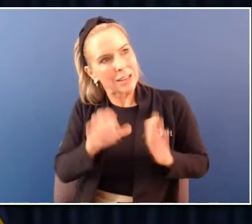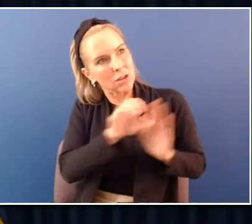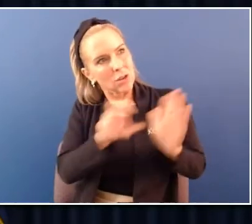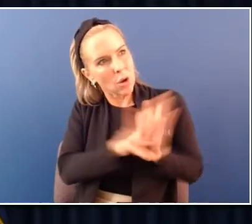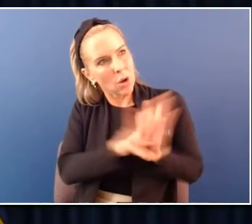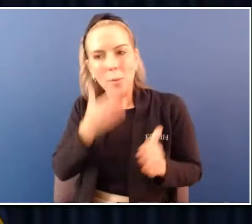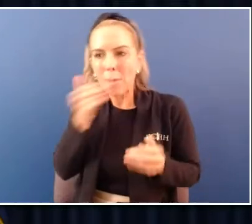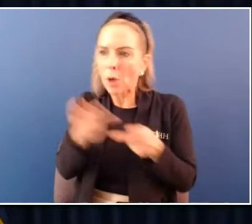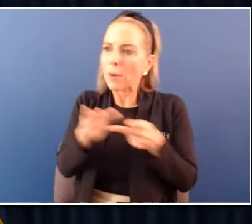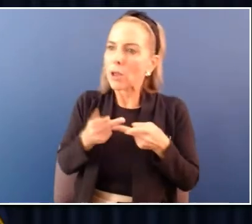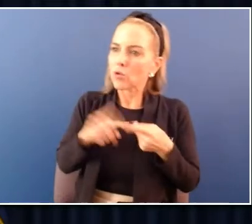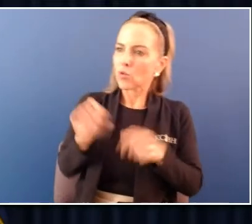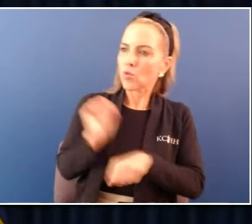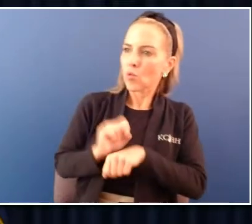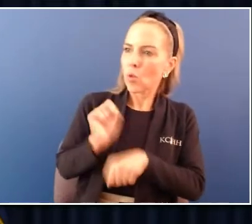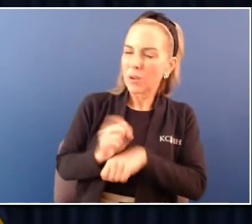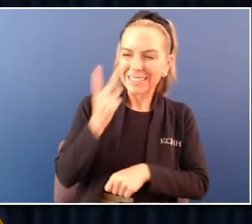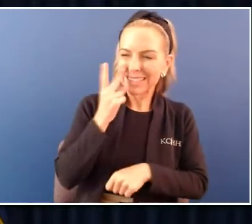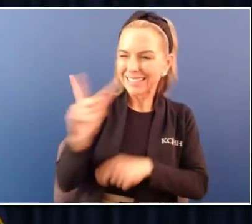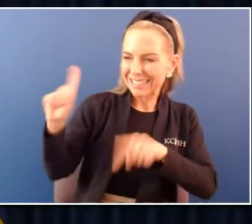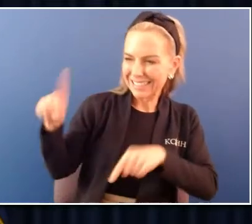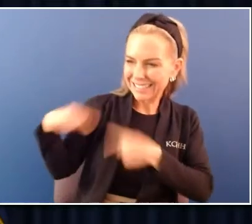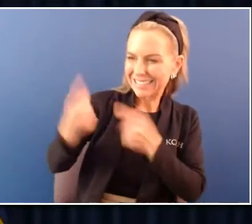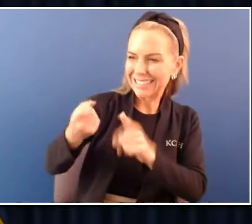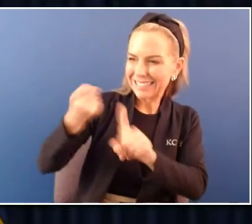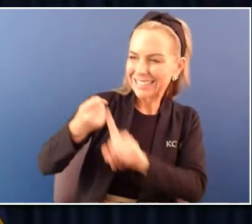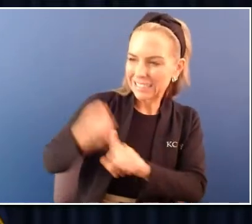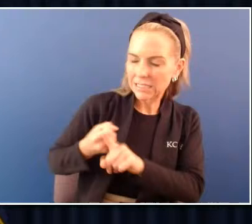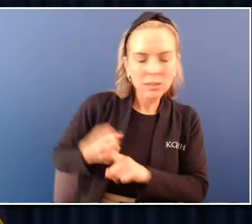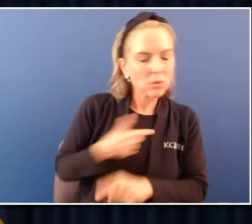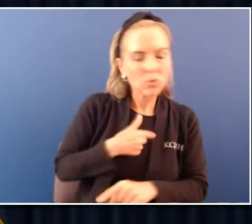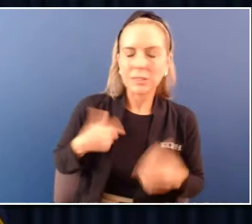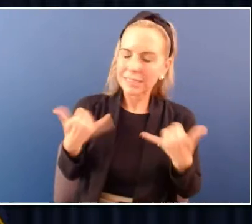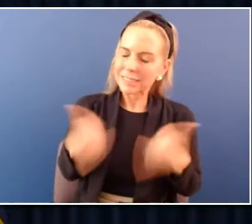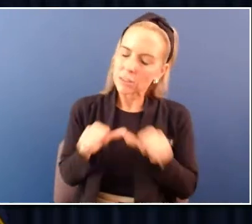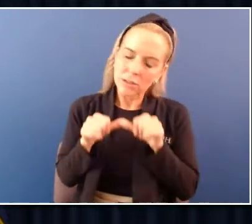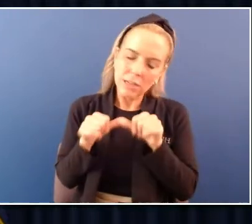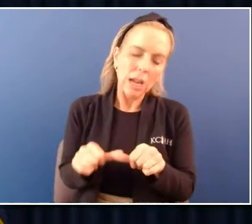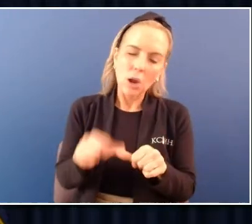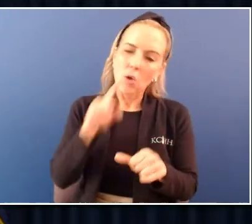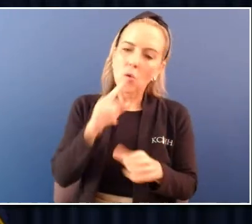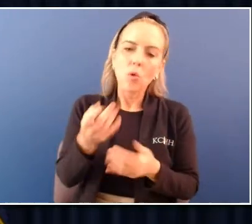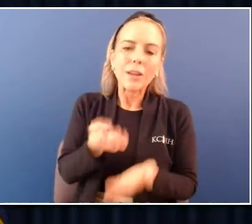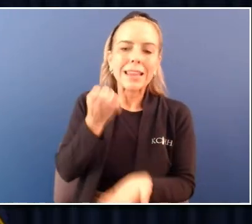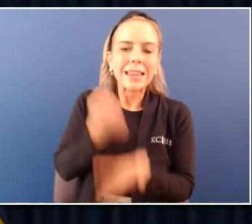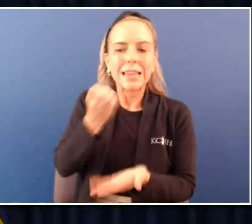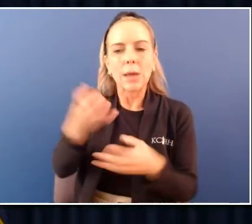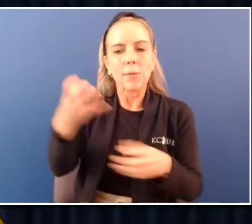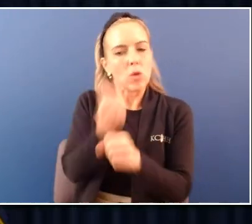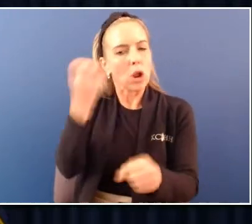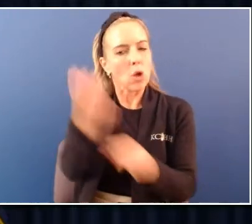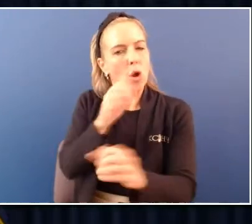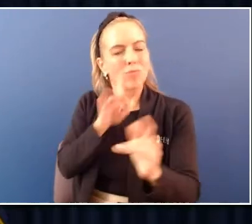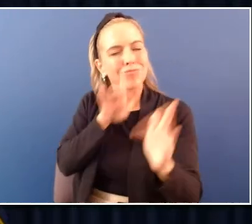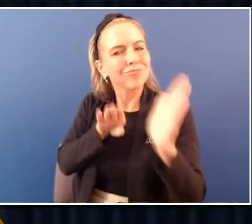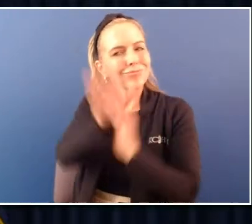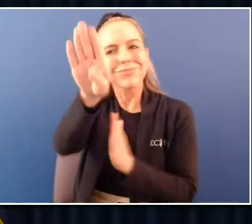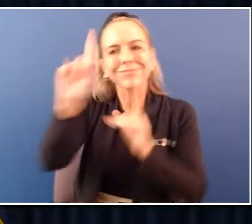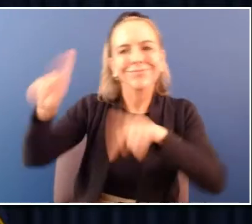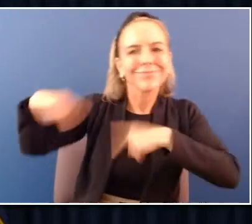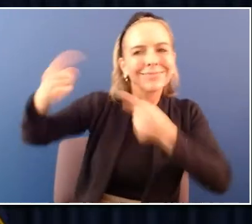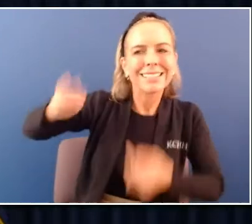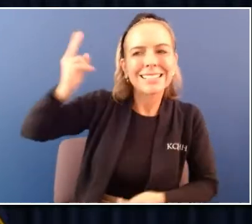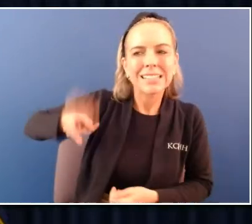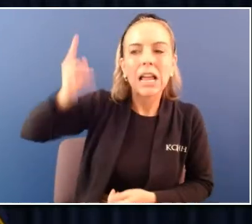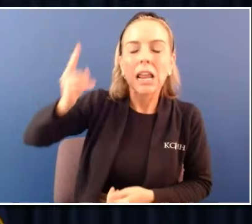major wins we've seen recently. We continue the biggest, best economic development win streak in our history. The largest announcement